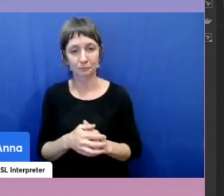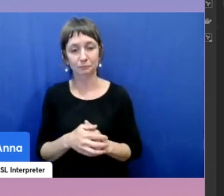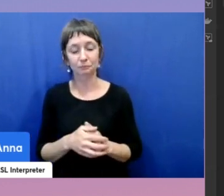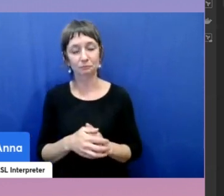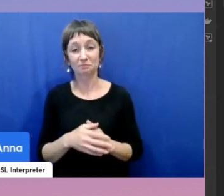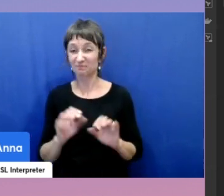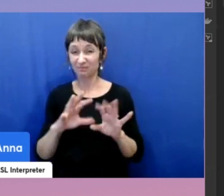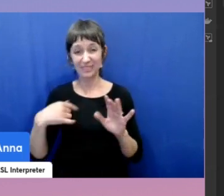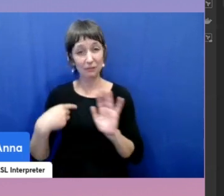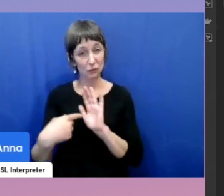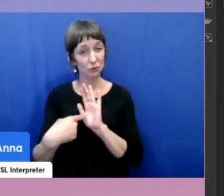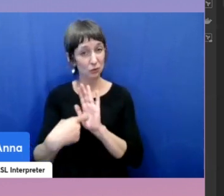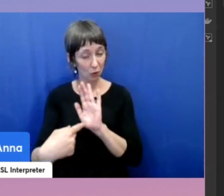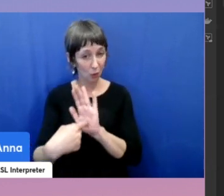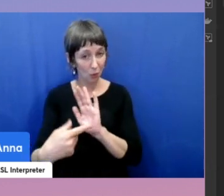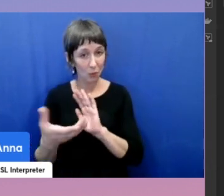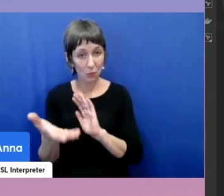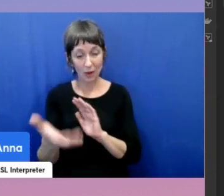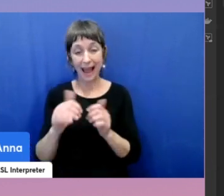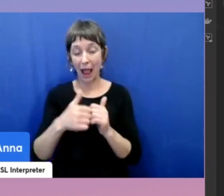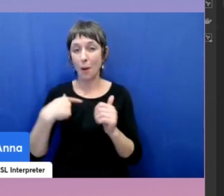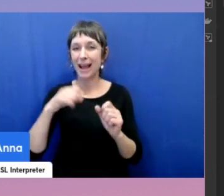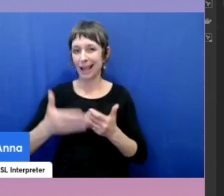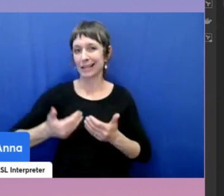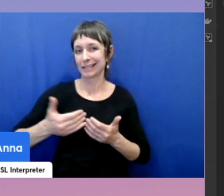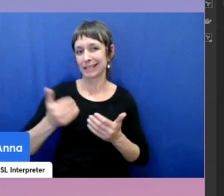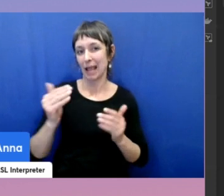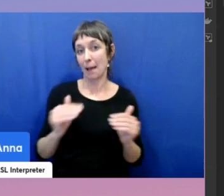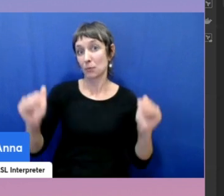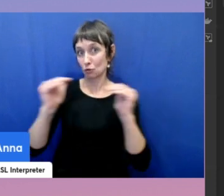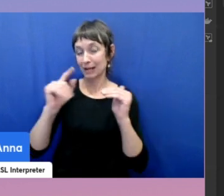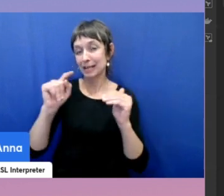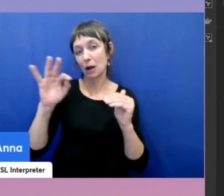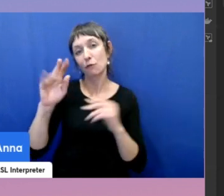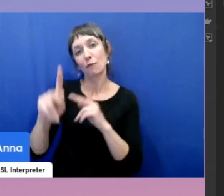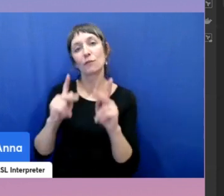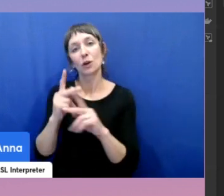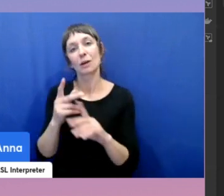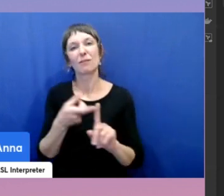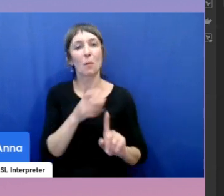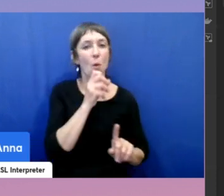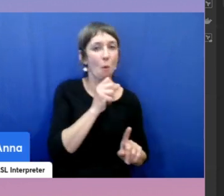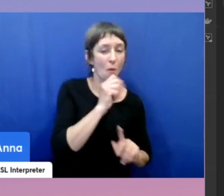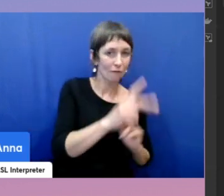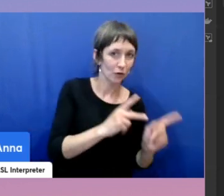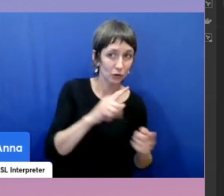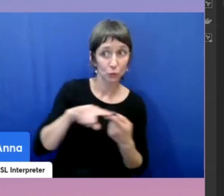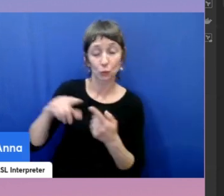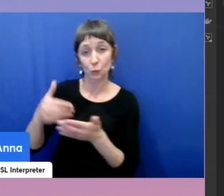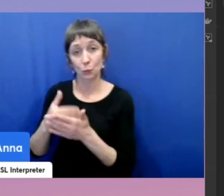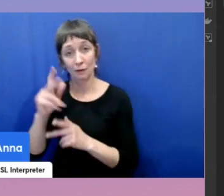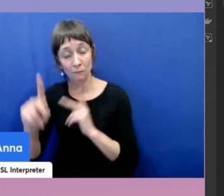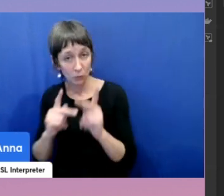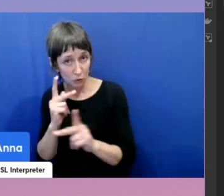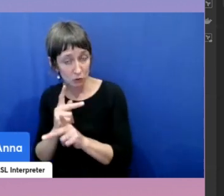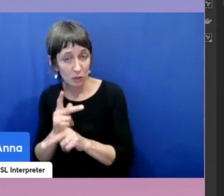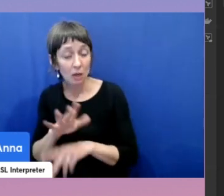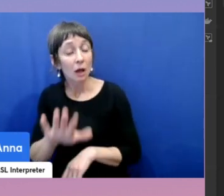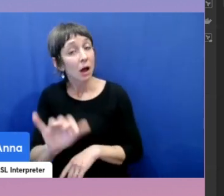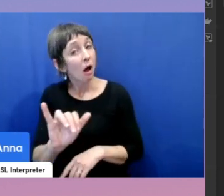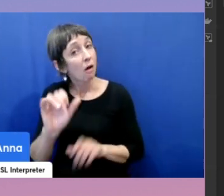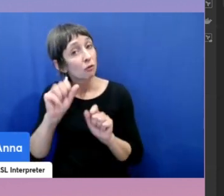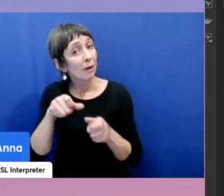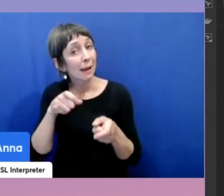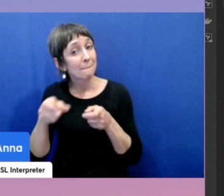I've shown a demonstration there of how I can easily upgrade the Terraform version between an older version and a new version. But I can also manage